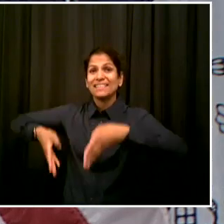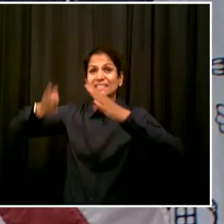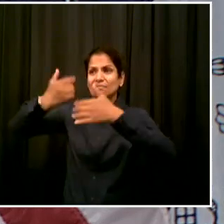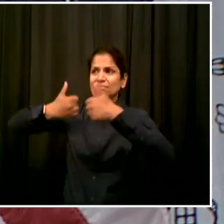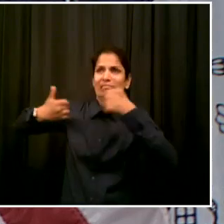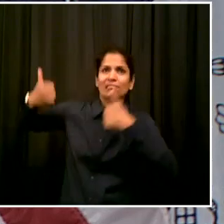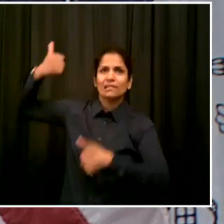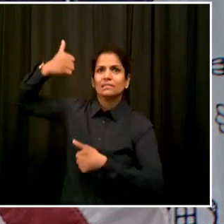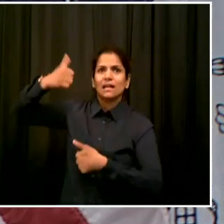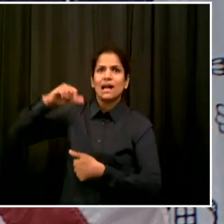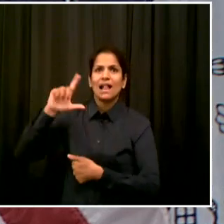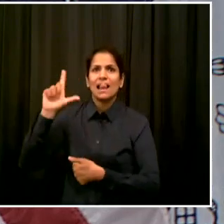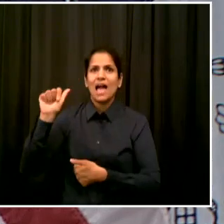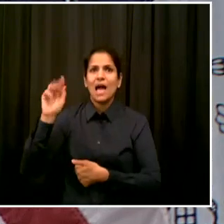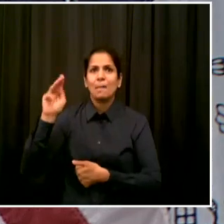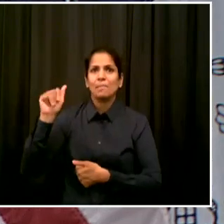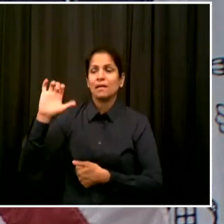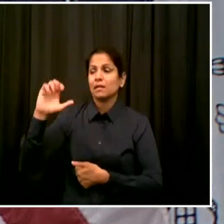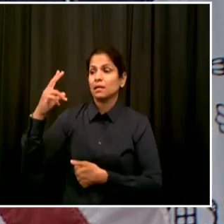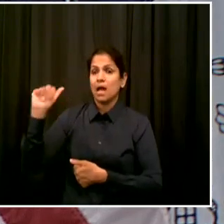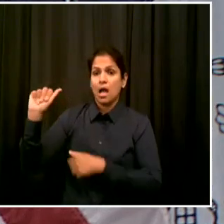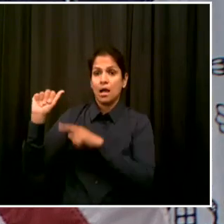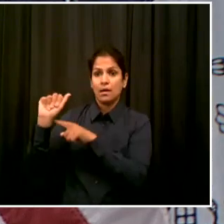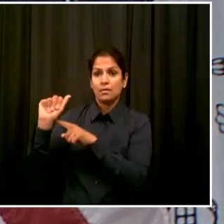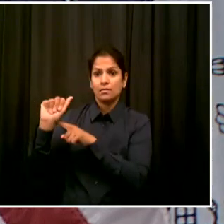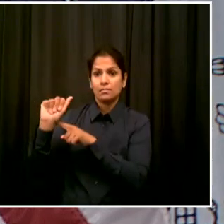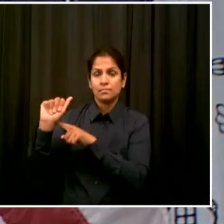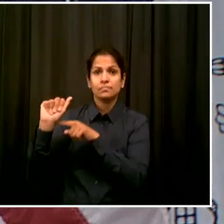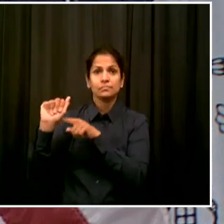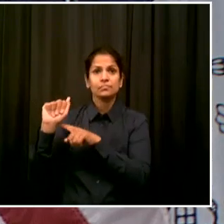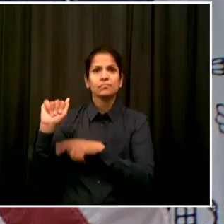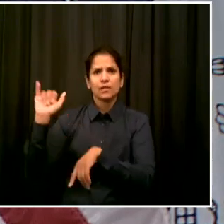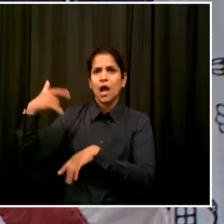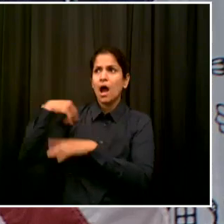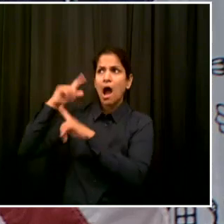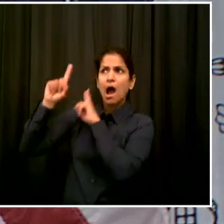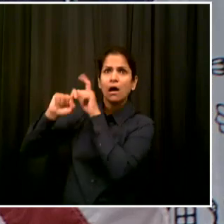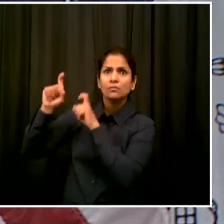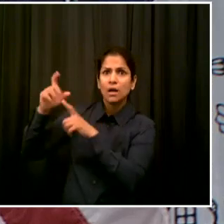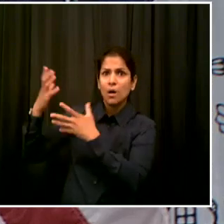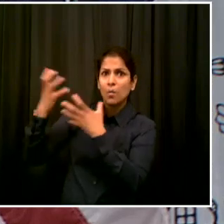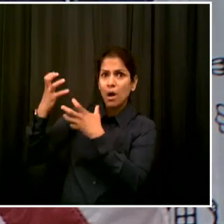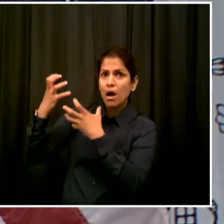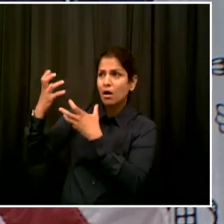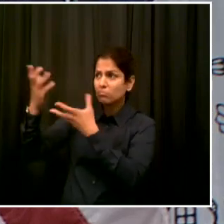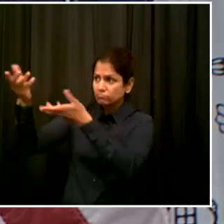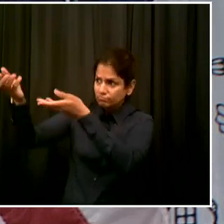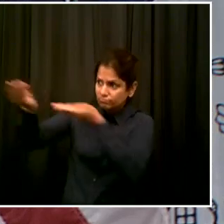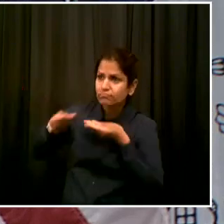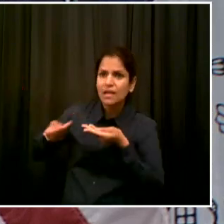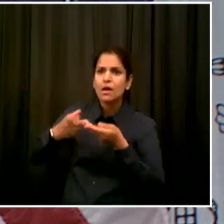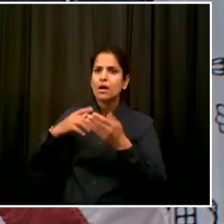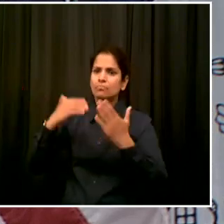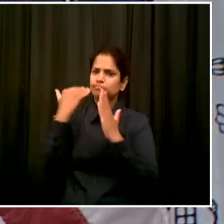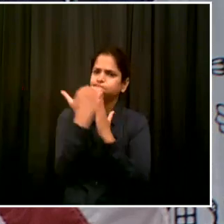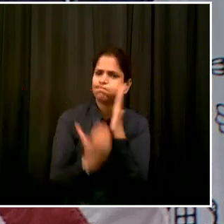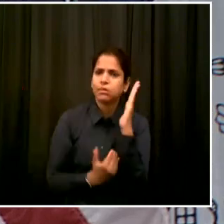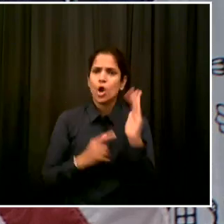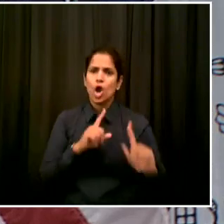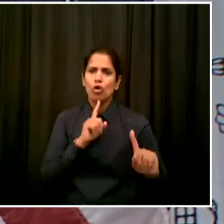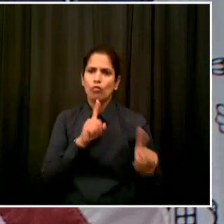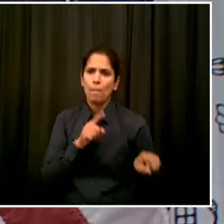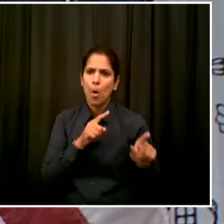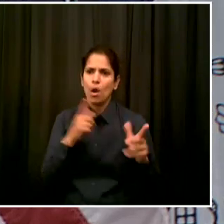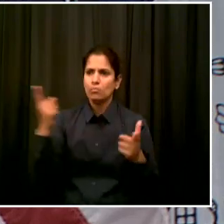since DOB was dealing with this site, what was done and what we can learn from this and what needs to be different going